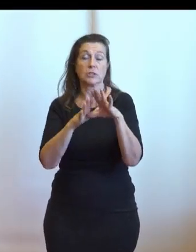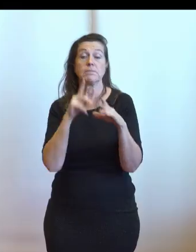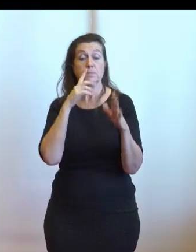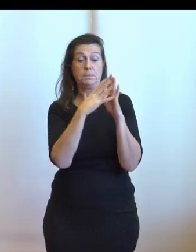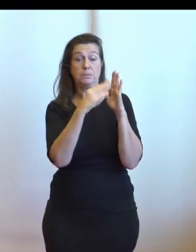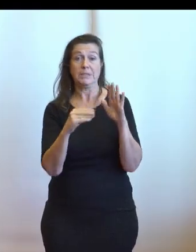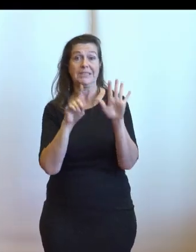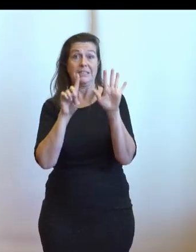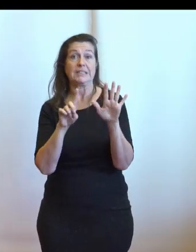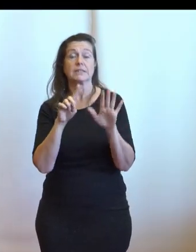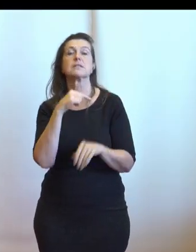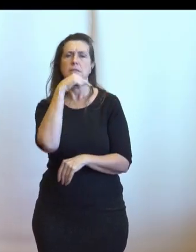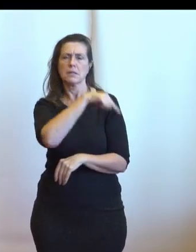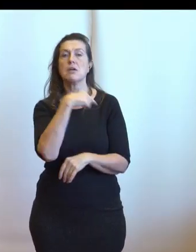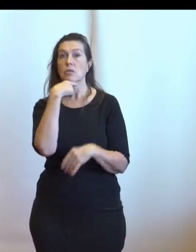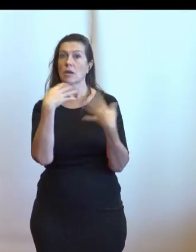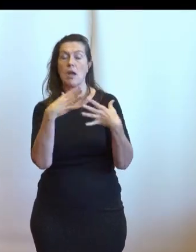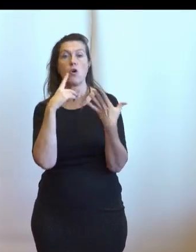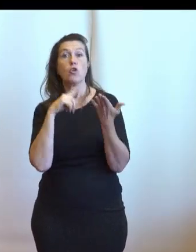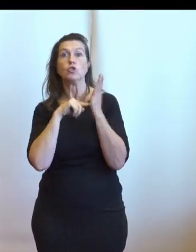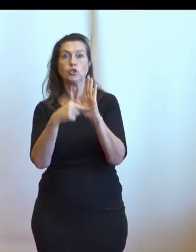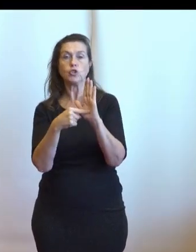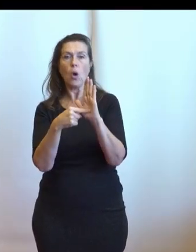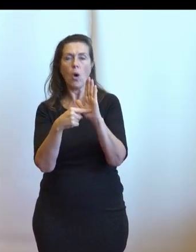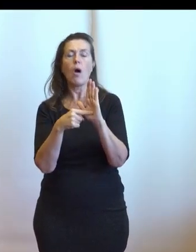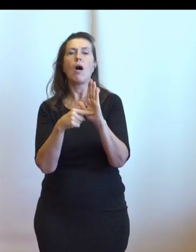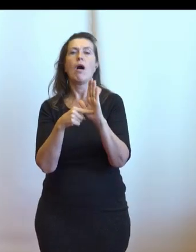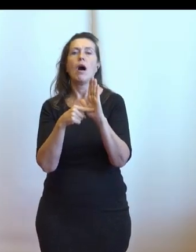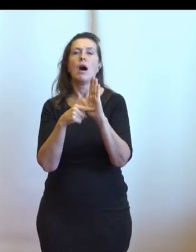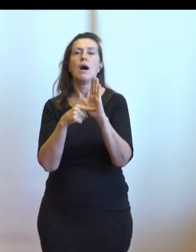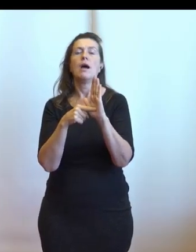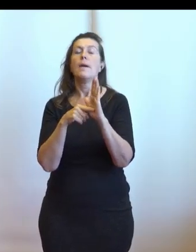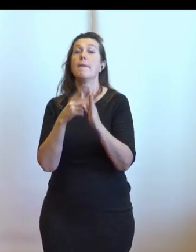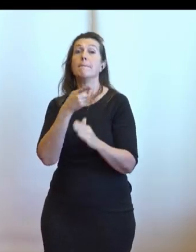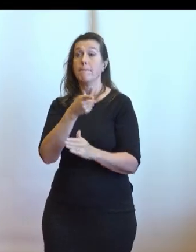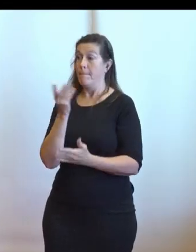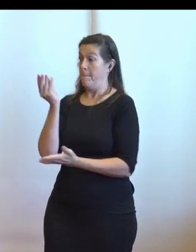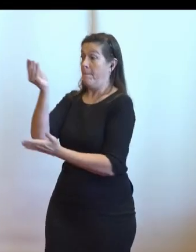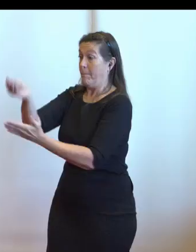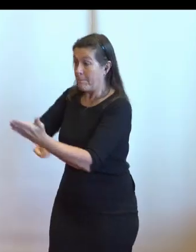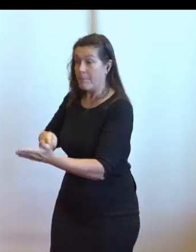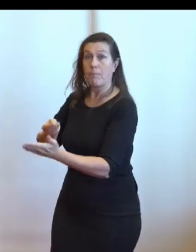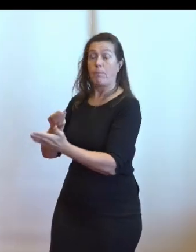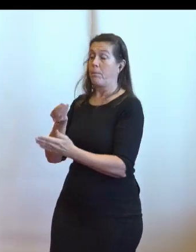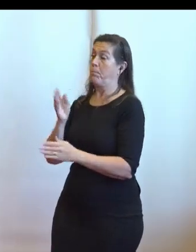actually highlight how important it is to include these procurement